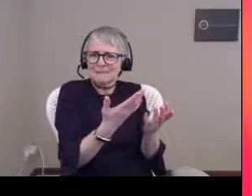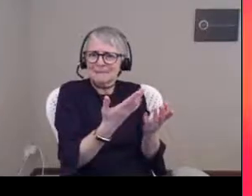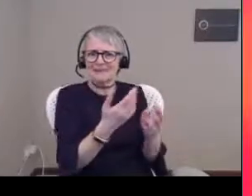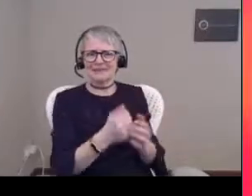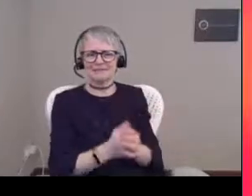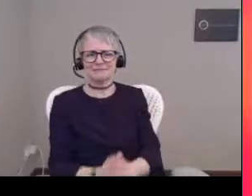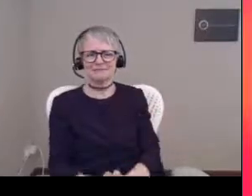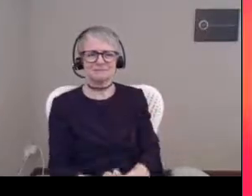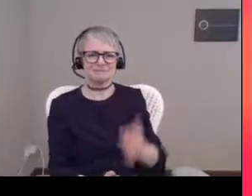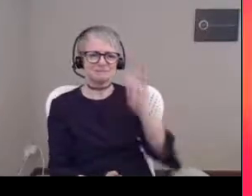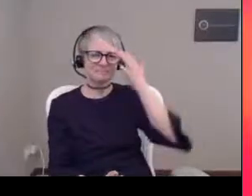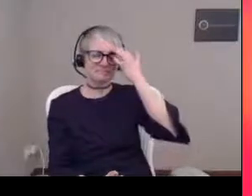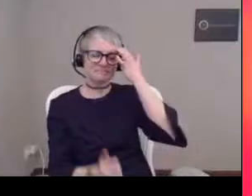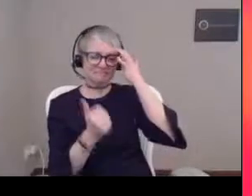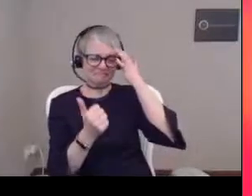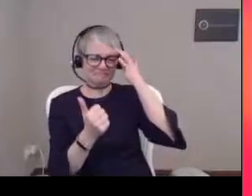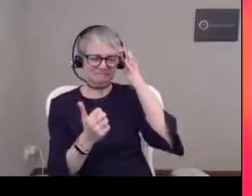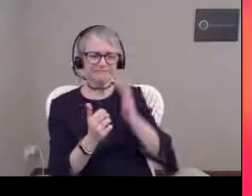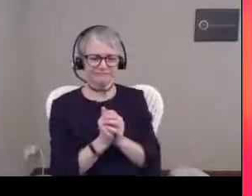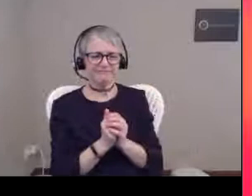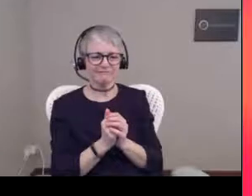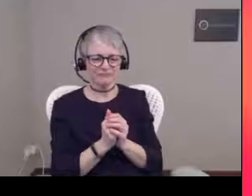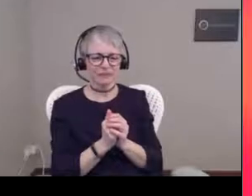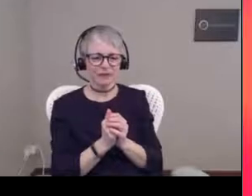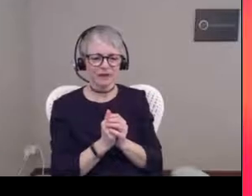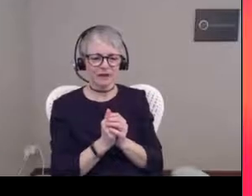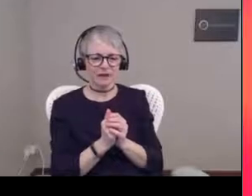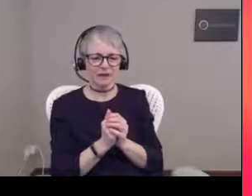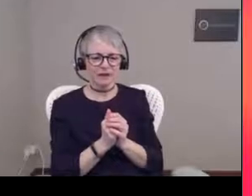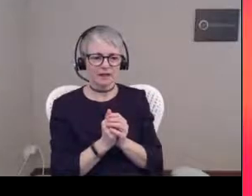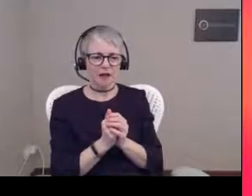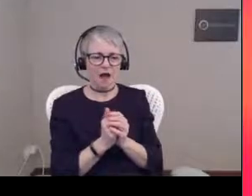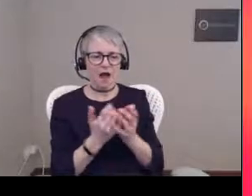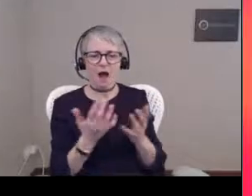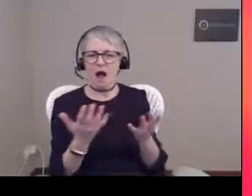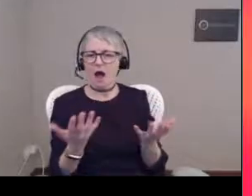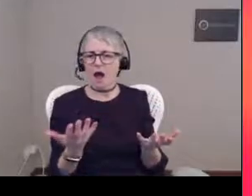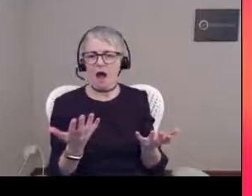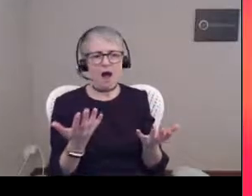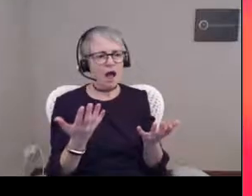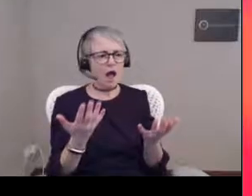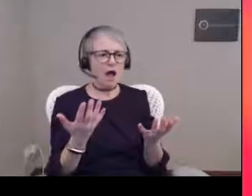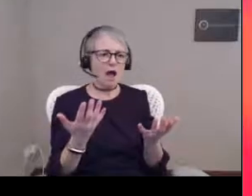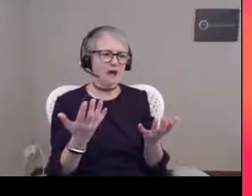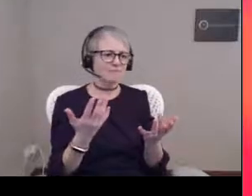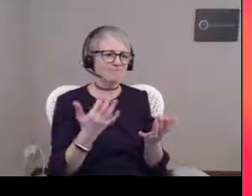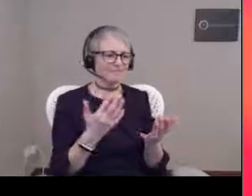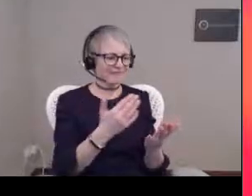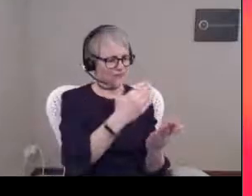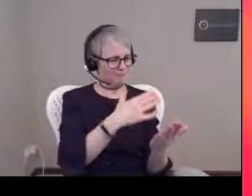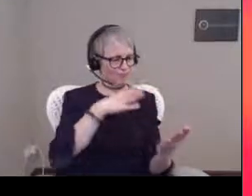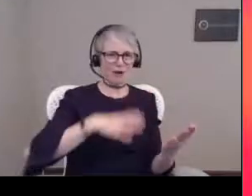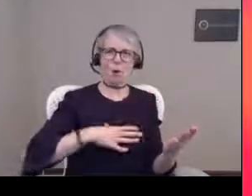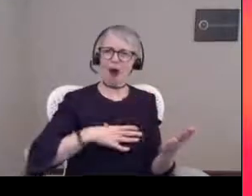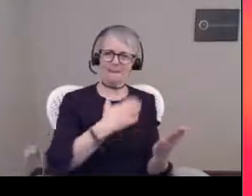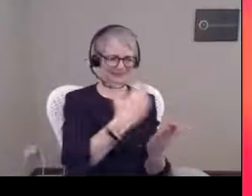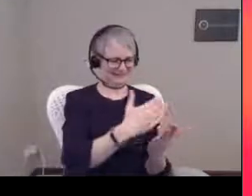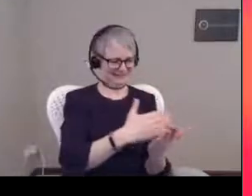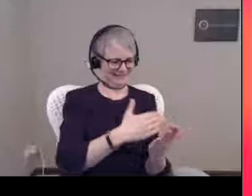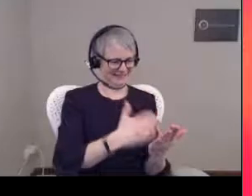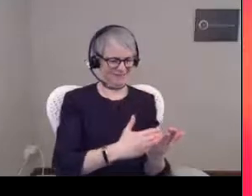recognised. A question about entry requirements for the job position. That will vary, won't it? Of course, depending on the job that